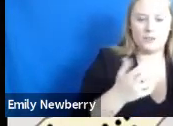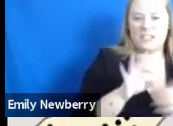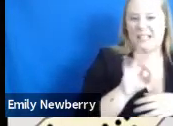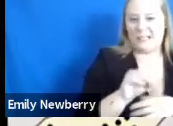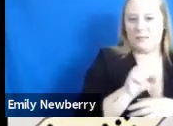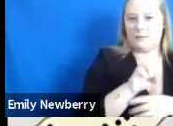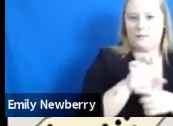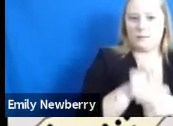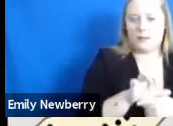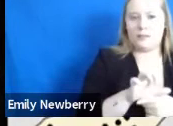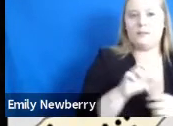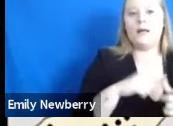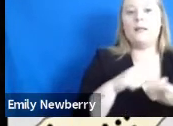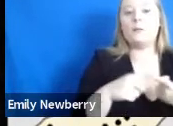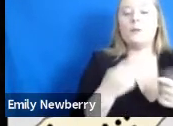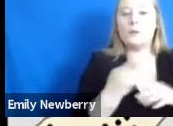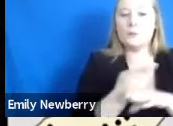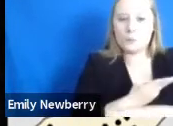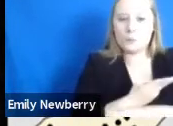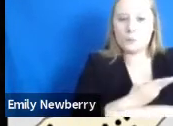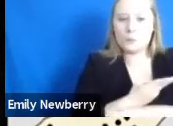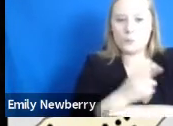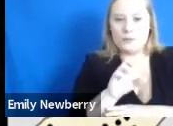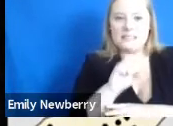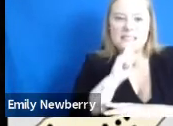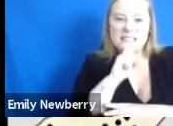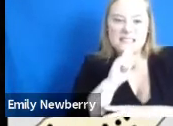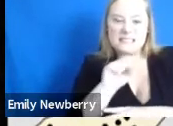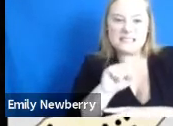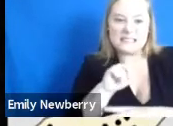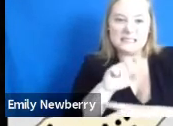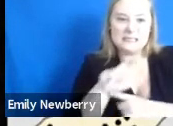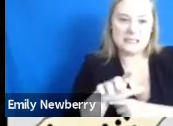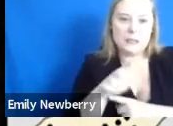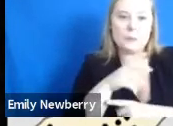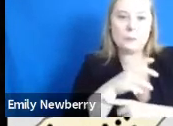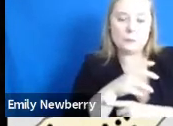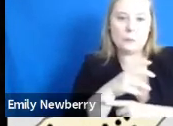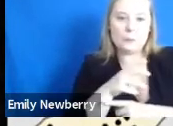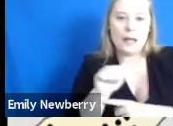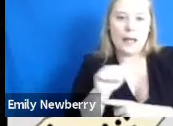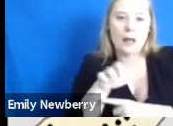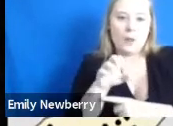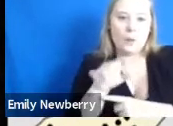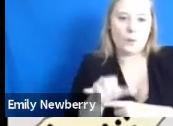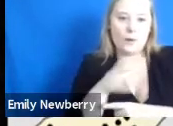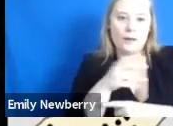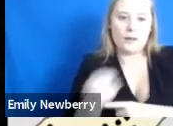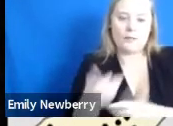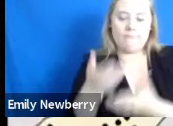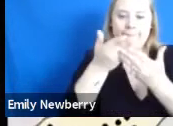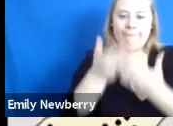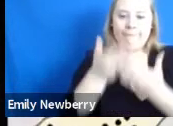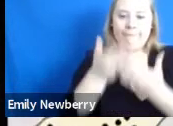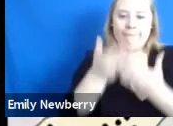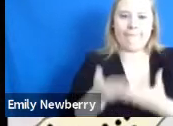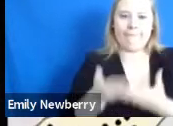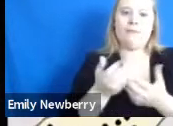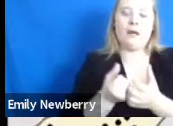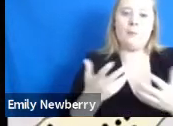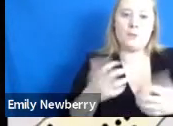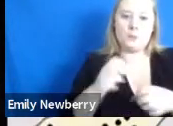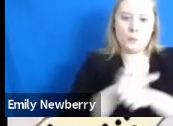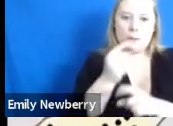stainless steel alloy and standardized using the NIST standards, which are used to validate the instrument performance in the